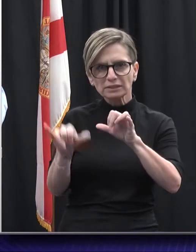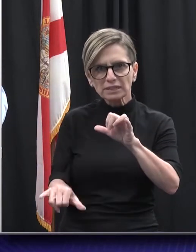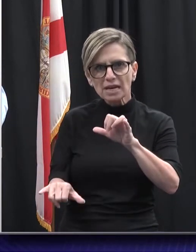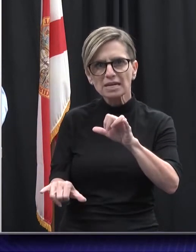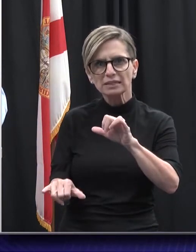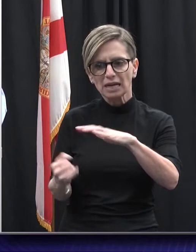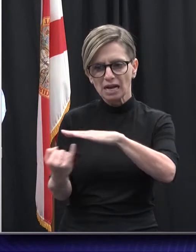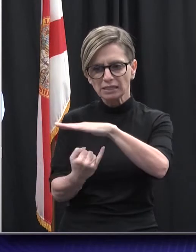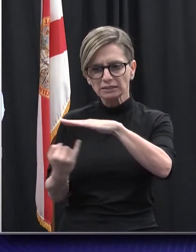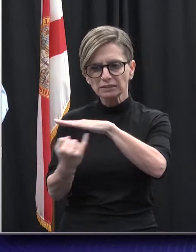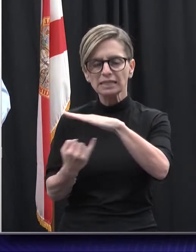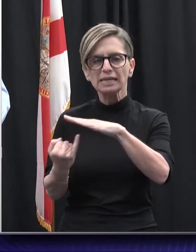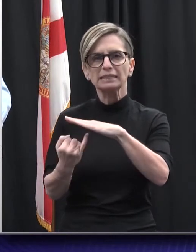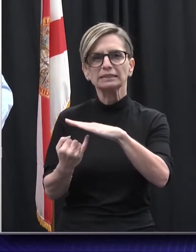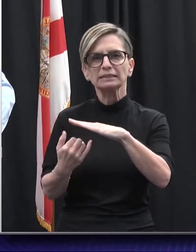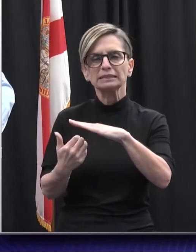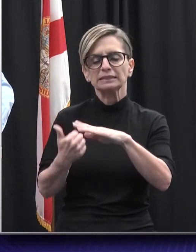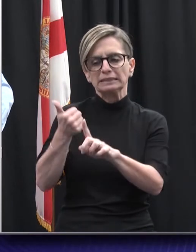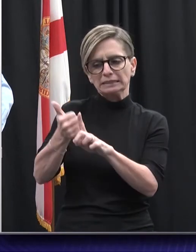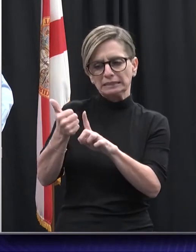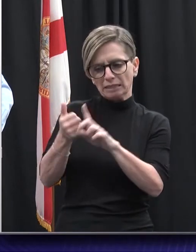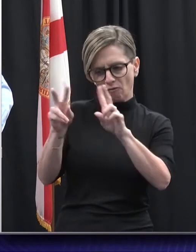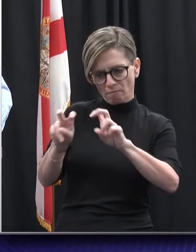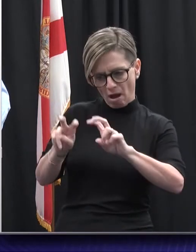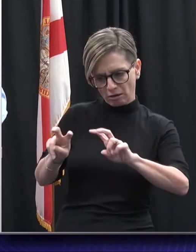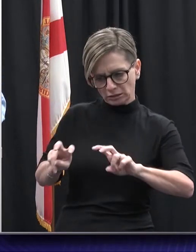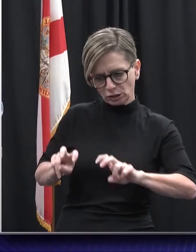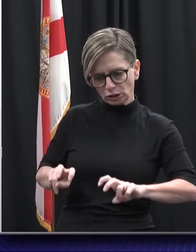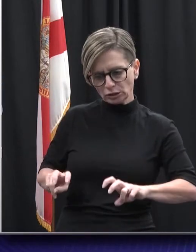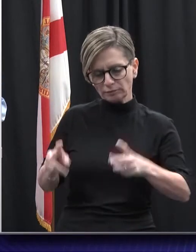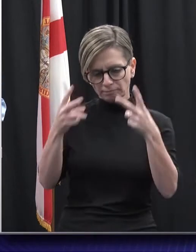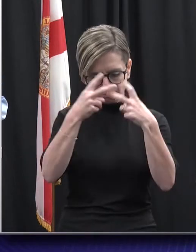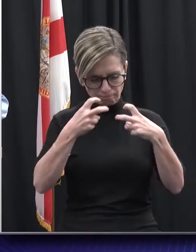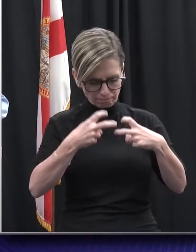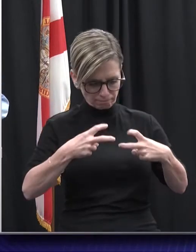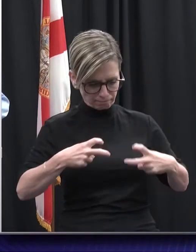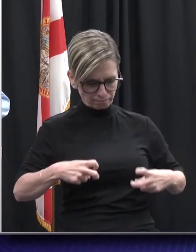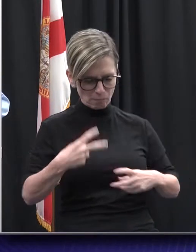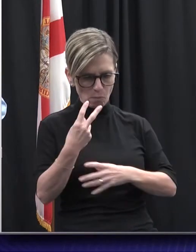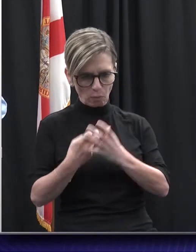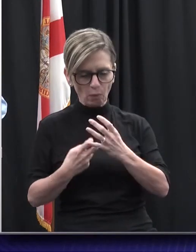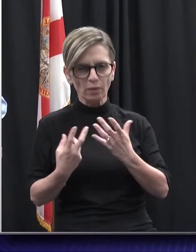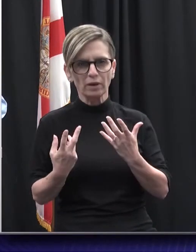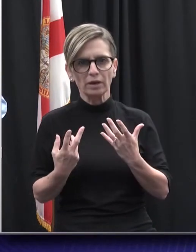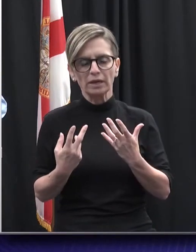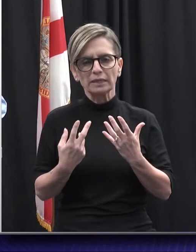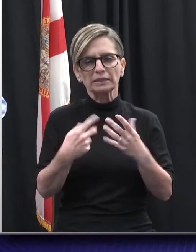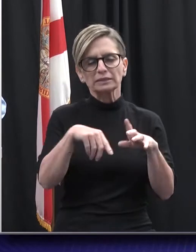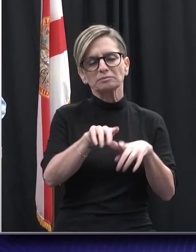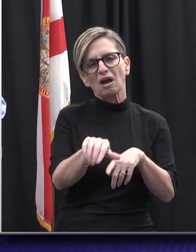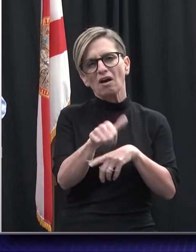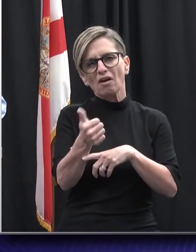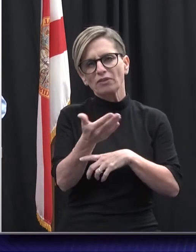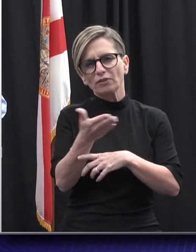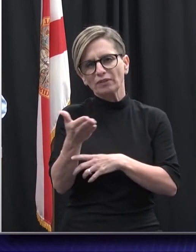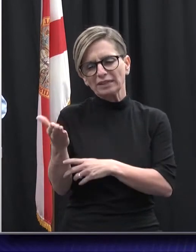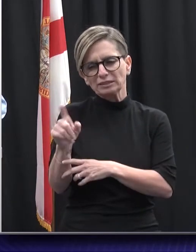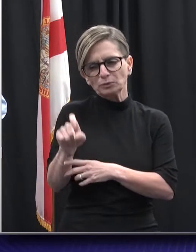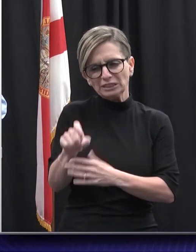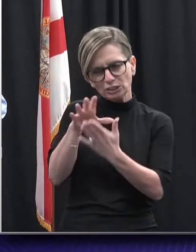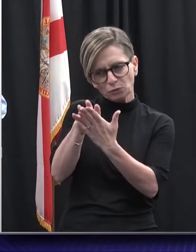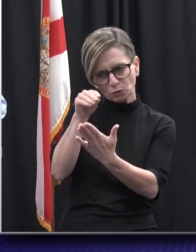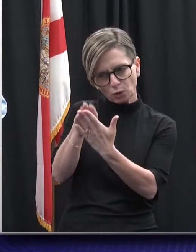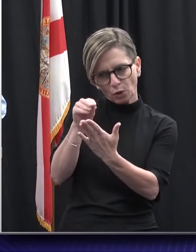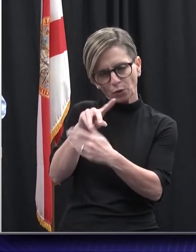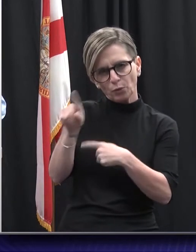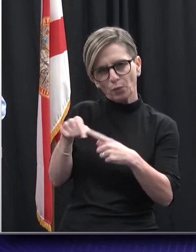with self-monitoring and some of the other nuances that we learn about when we